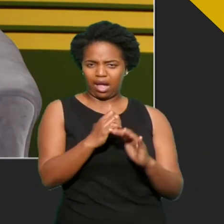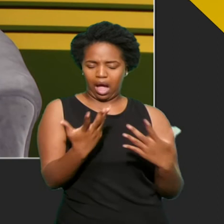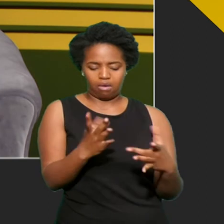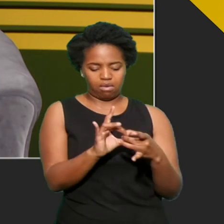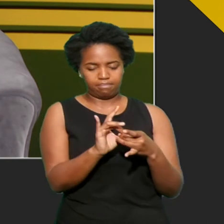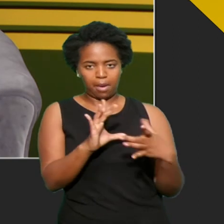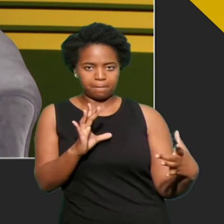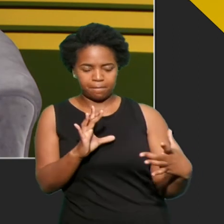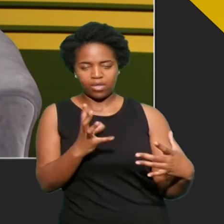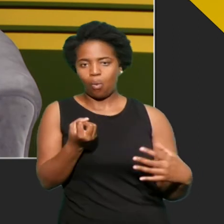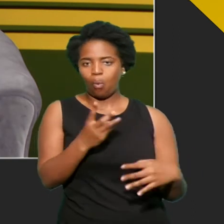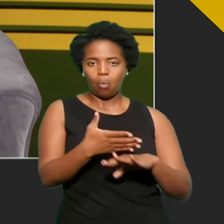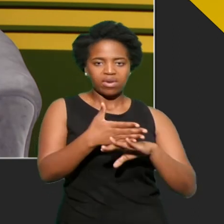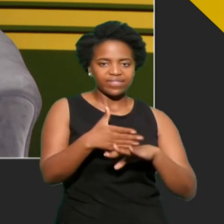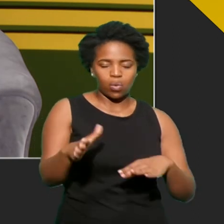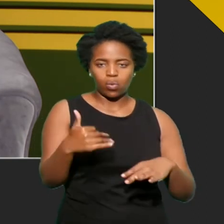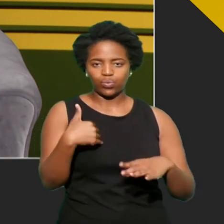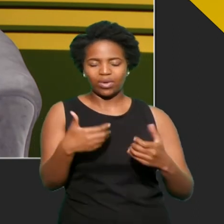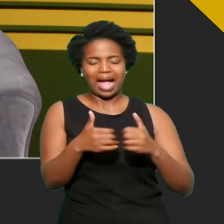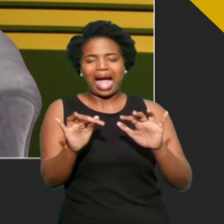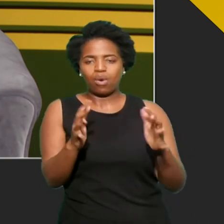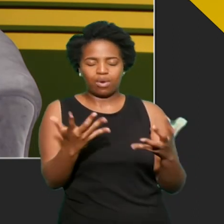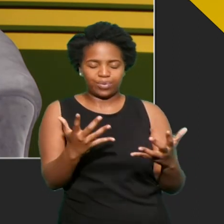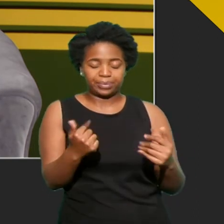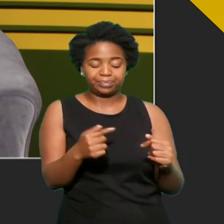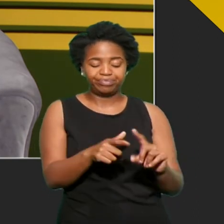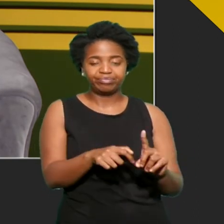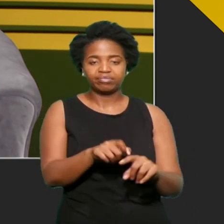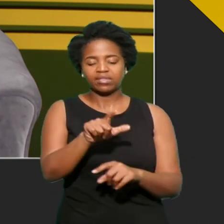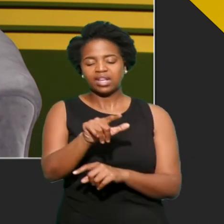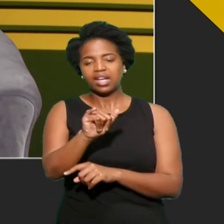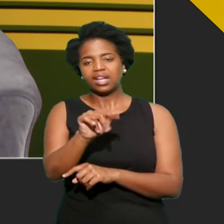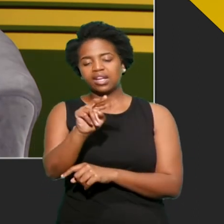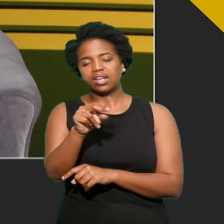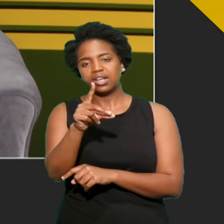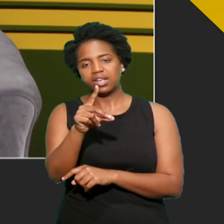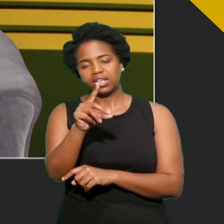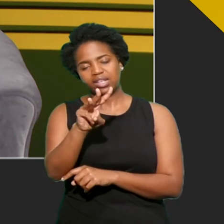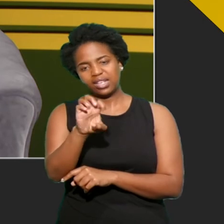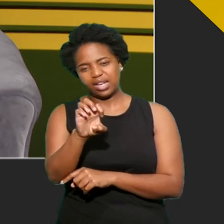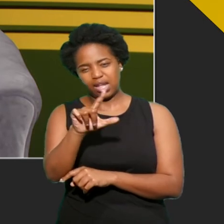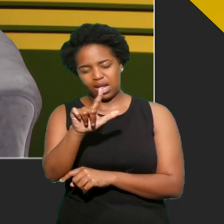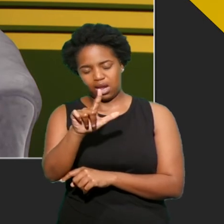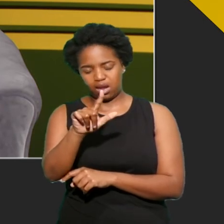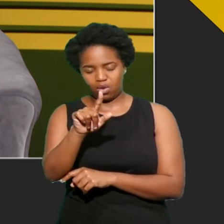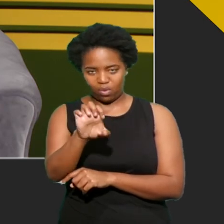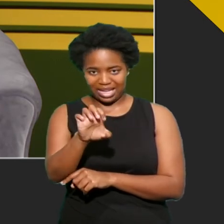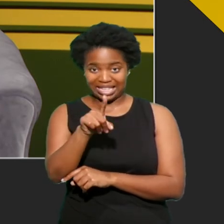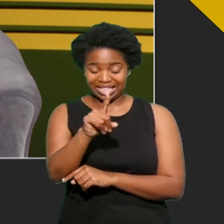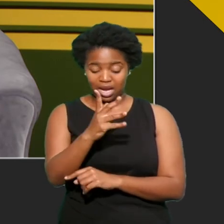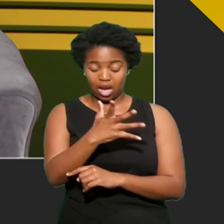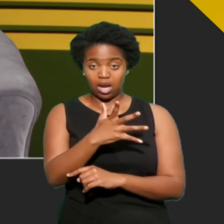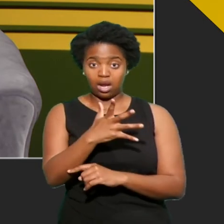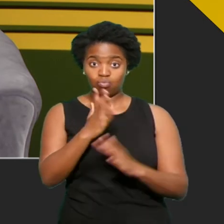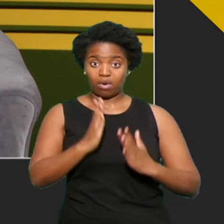this conversation with us, we are joined by Lindelwe Nxumalo, who is a manager at the Women's Rights Action 8 SA, and they are